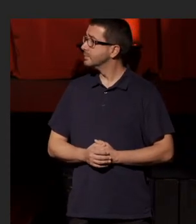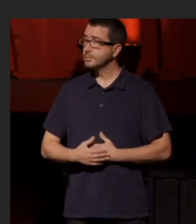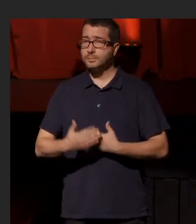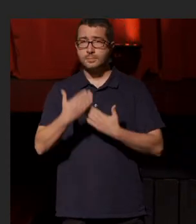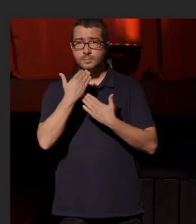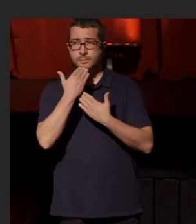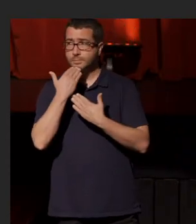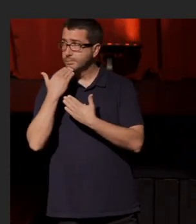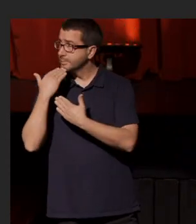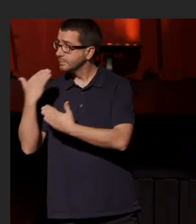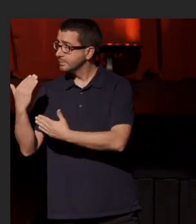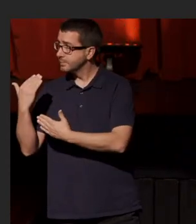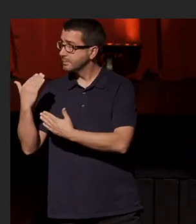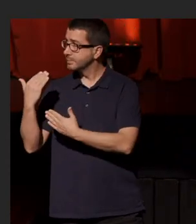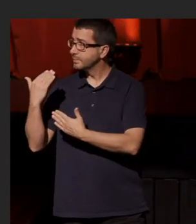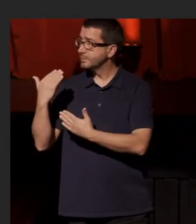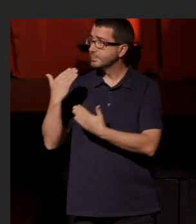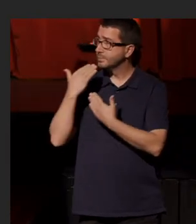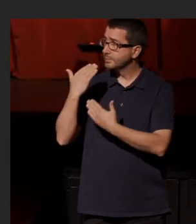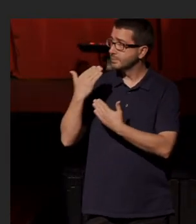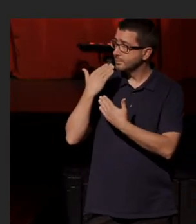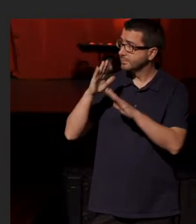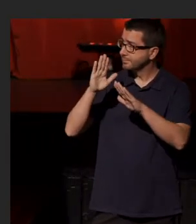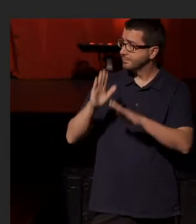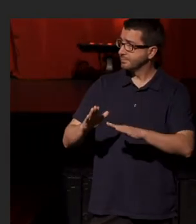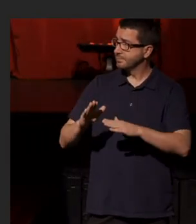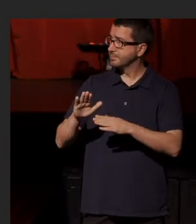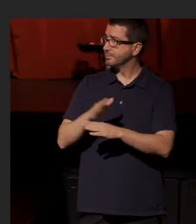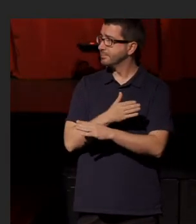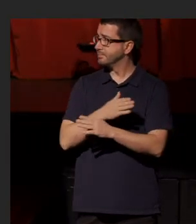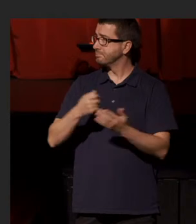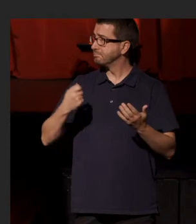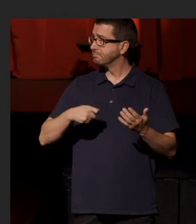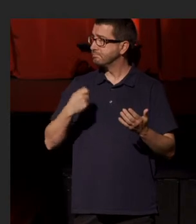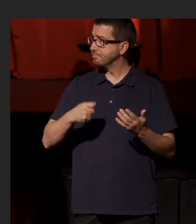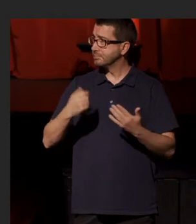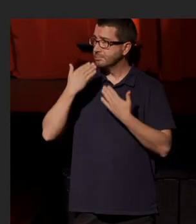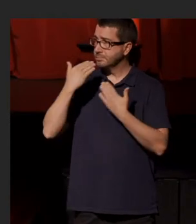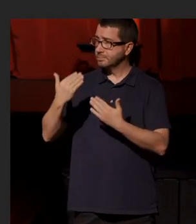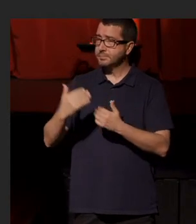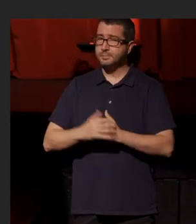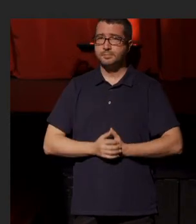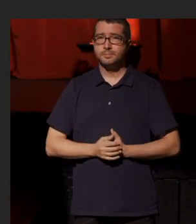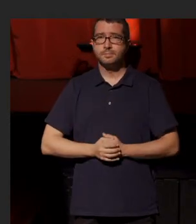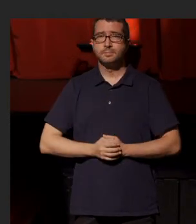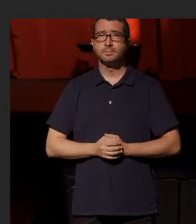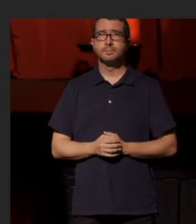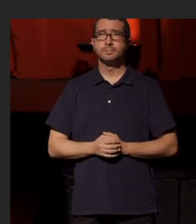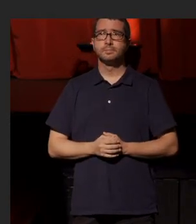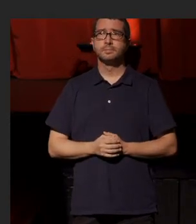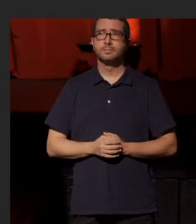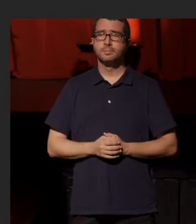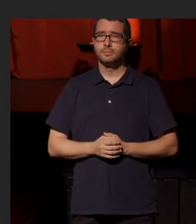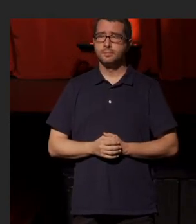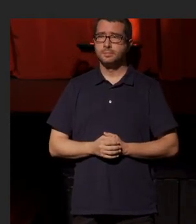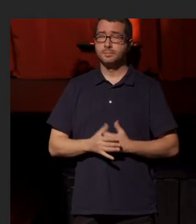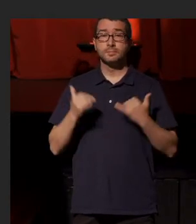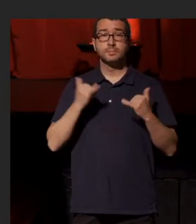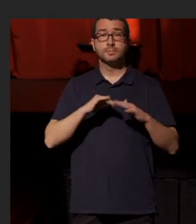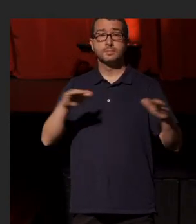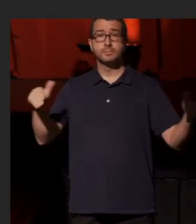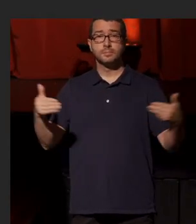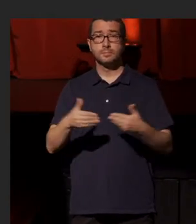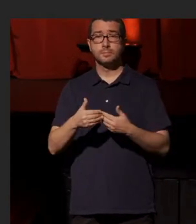Thank you. That was really, really wonderful to hear. Very meaningful welcome to Mi'kma'ki. Okay, it's now my pleasure to introduce